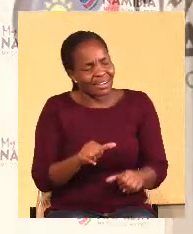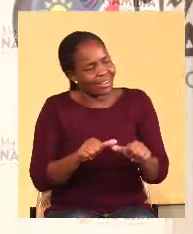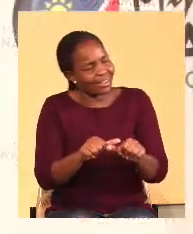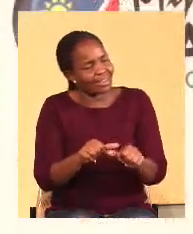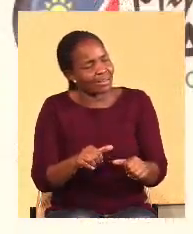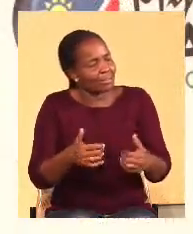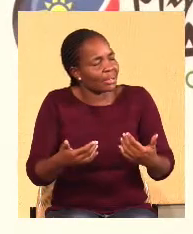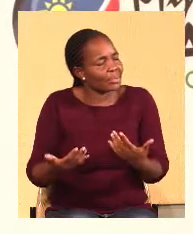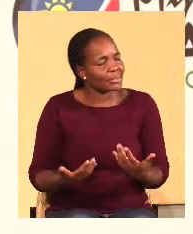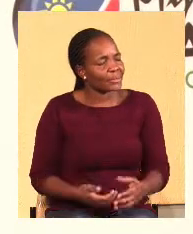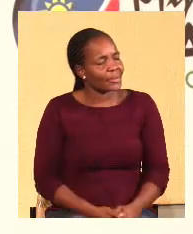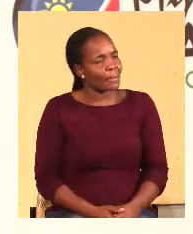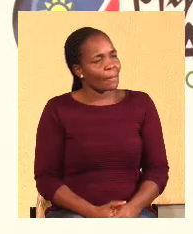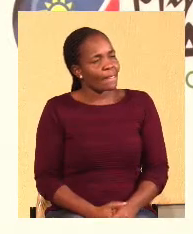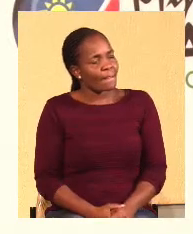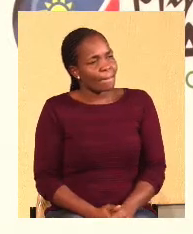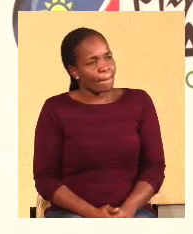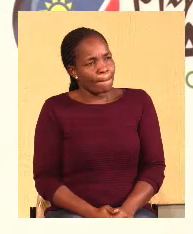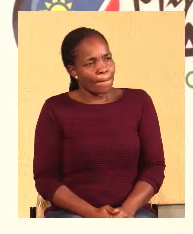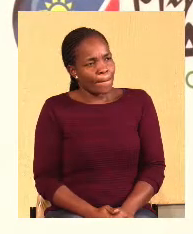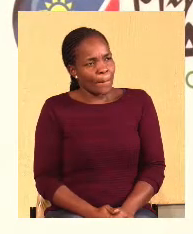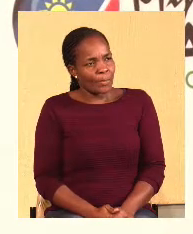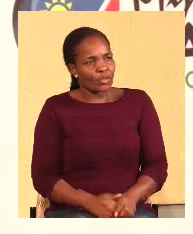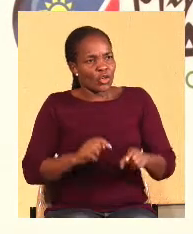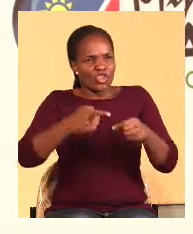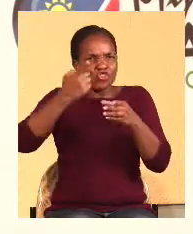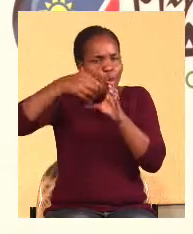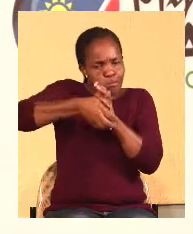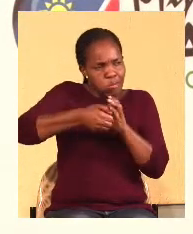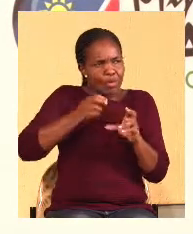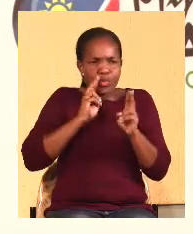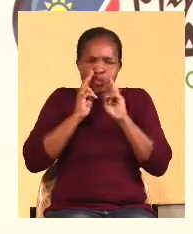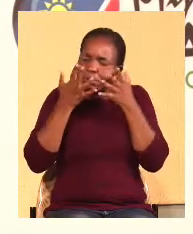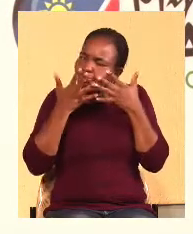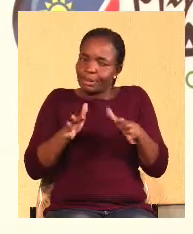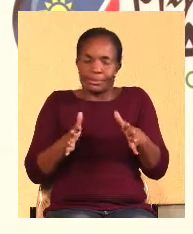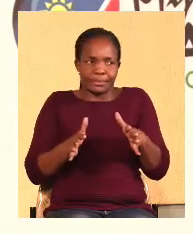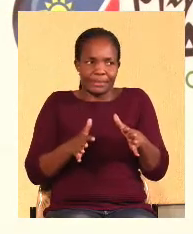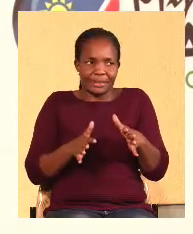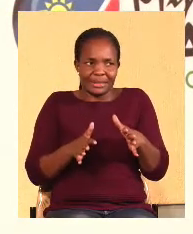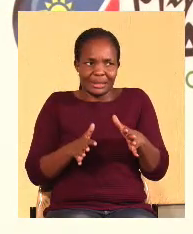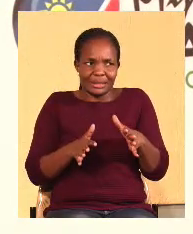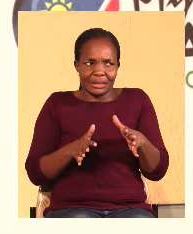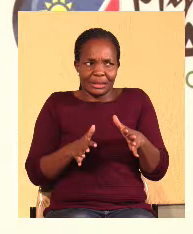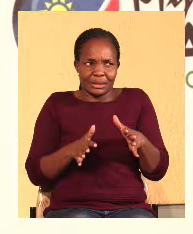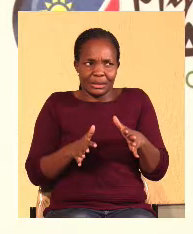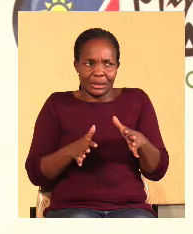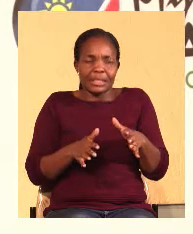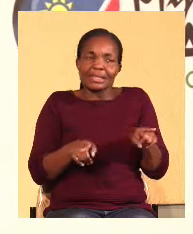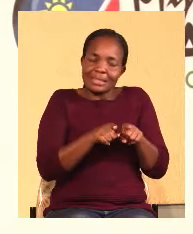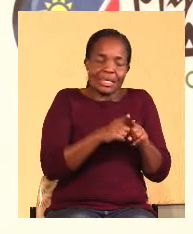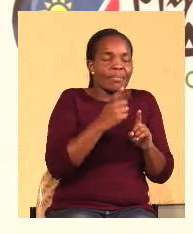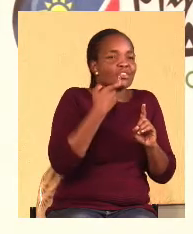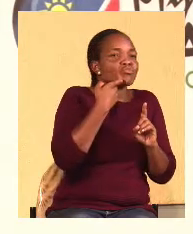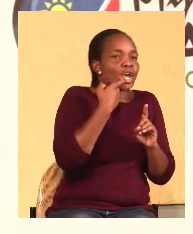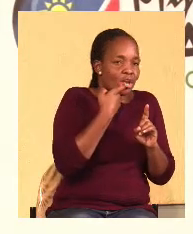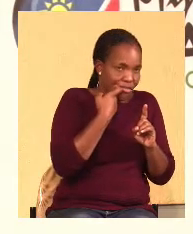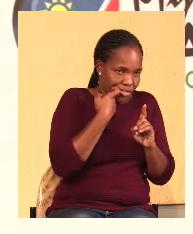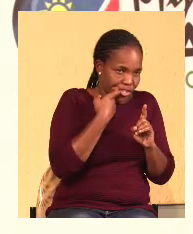John. The issue of mining was discussed extensively. That was discussed same time with the issue of fishing. And